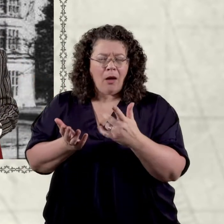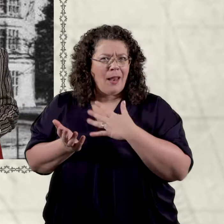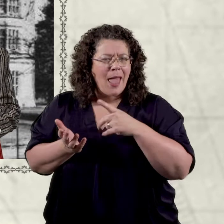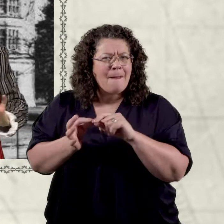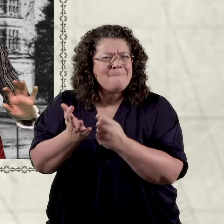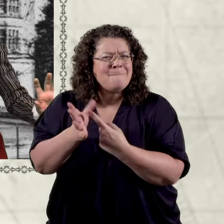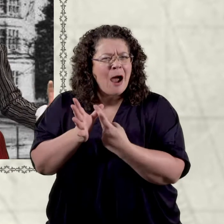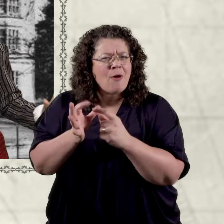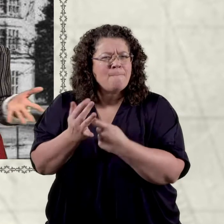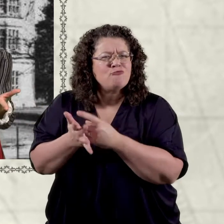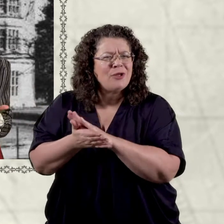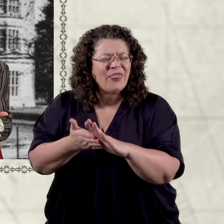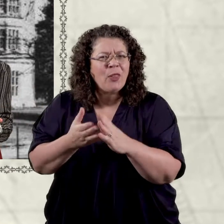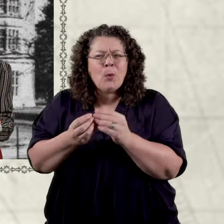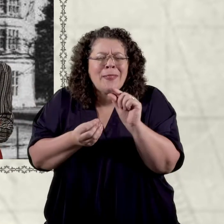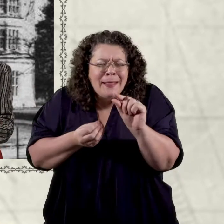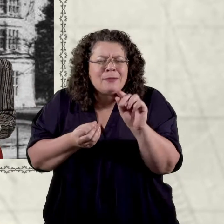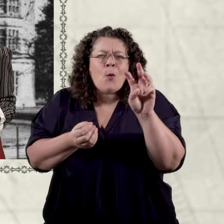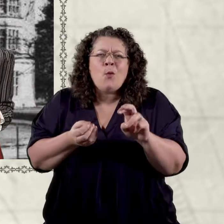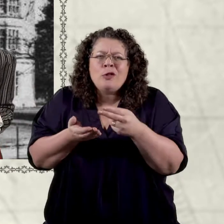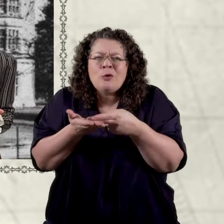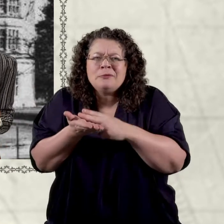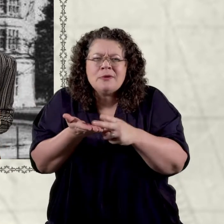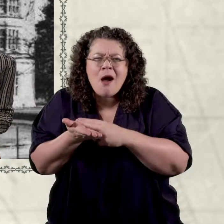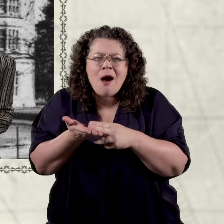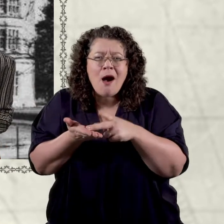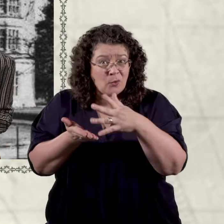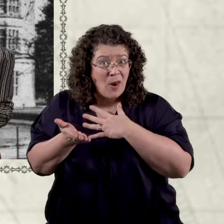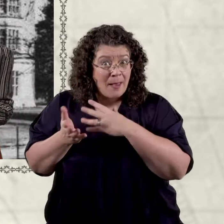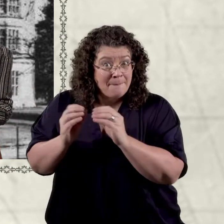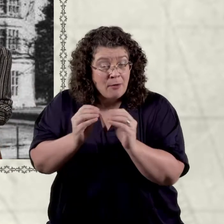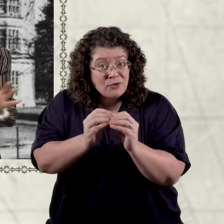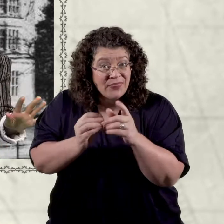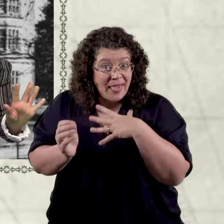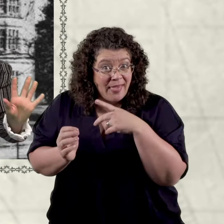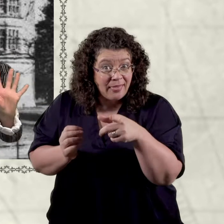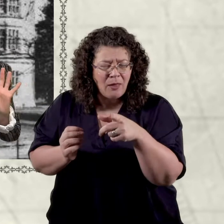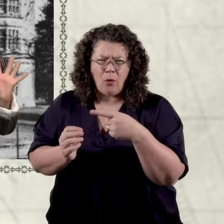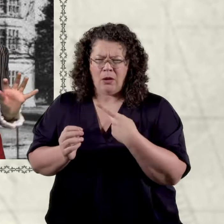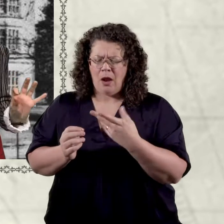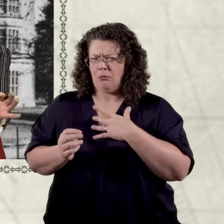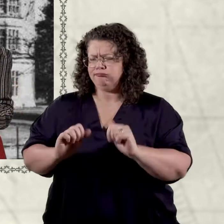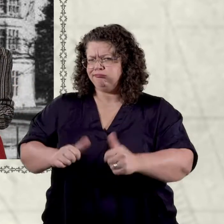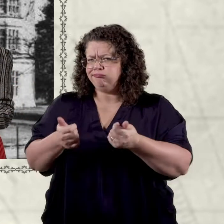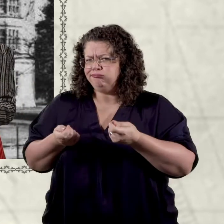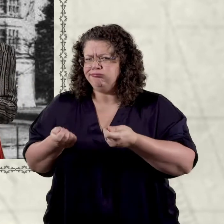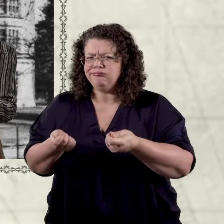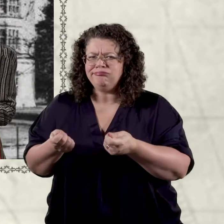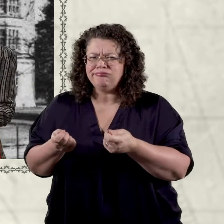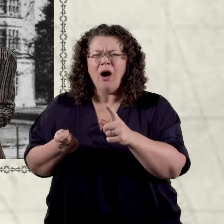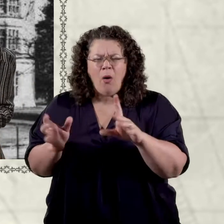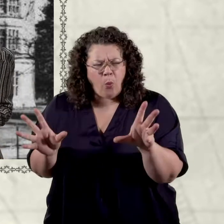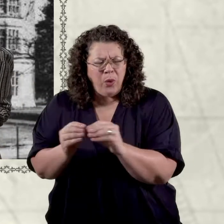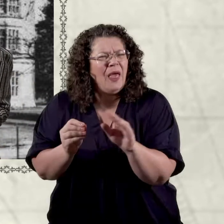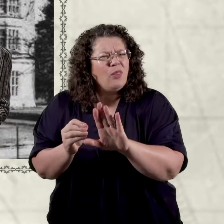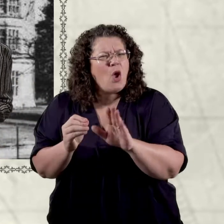And barrabrith with a little Welsh butter. Do you like barrabrith? Oh, those were my specialities, but